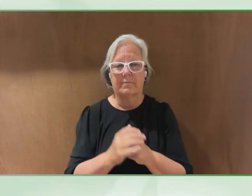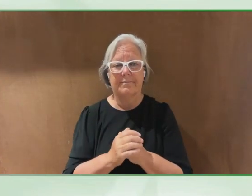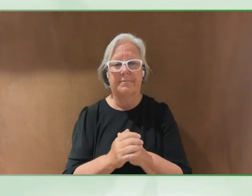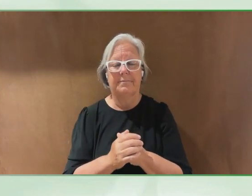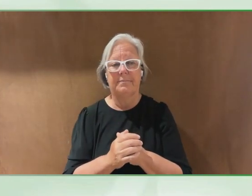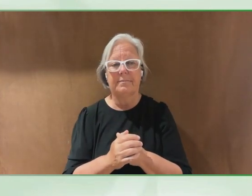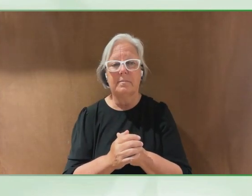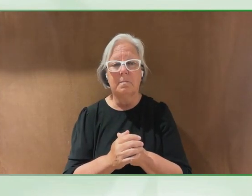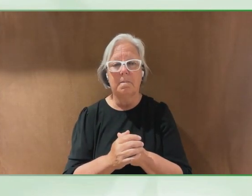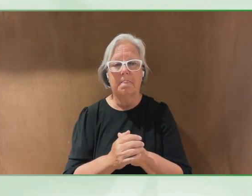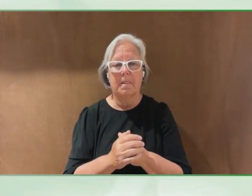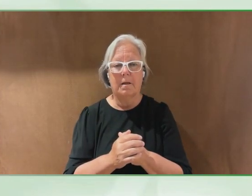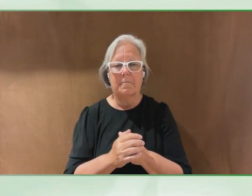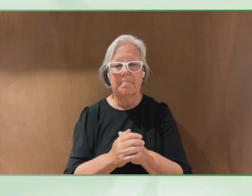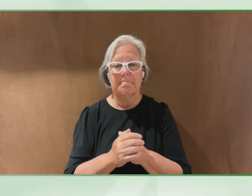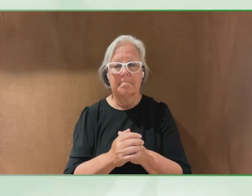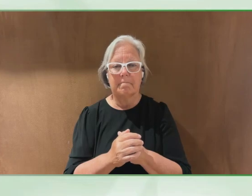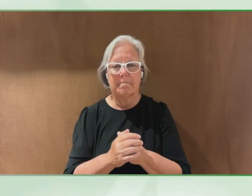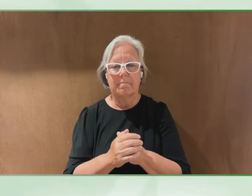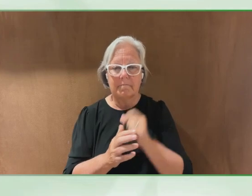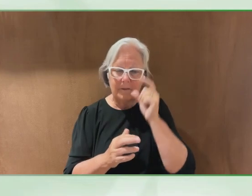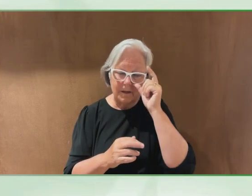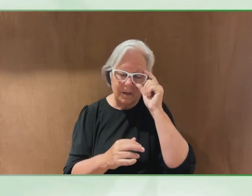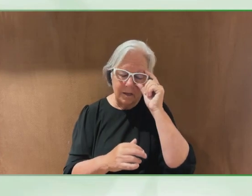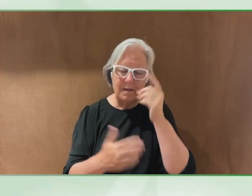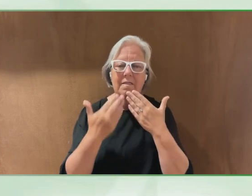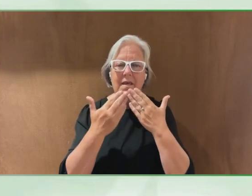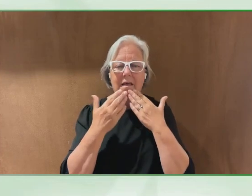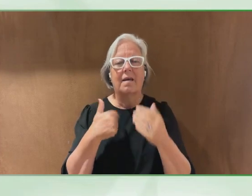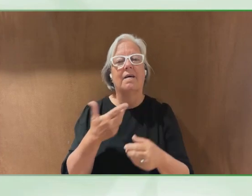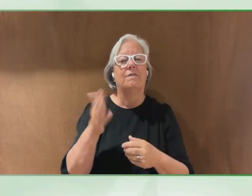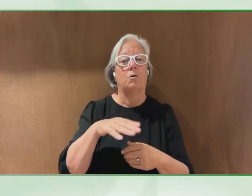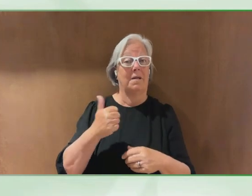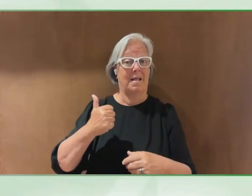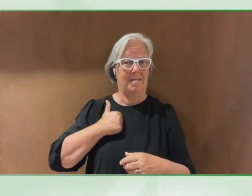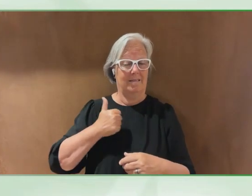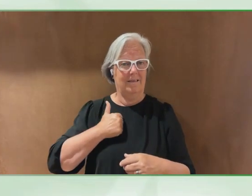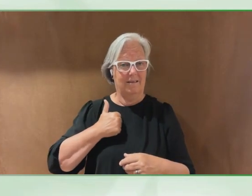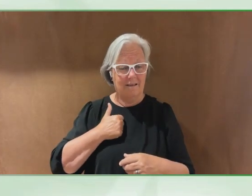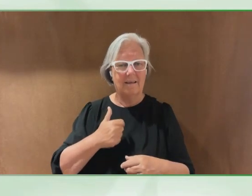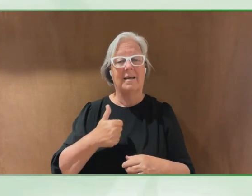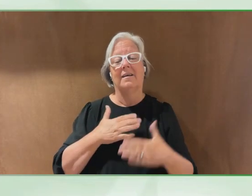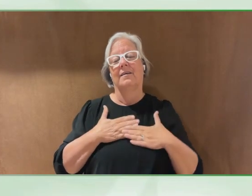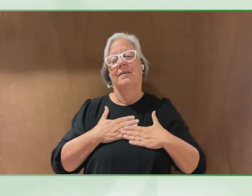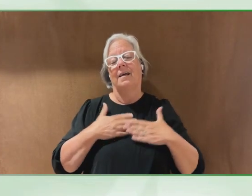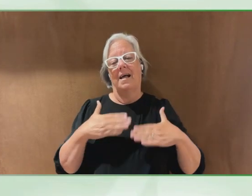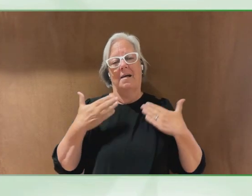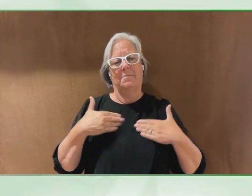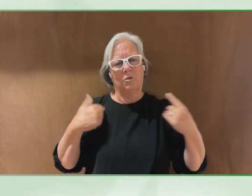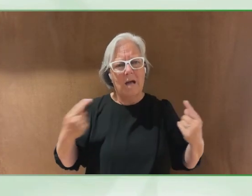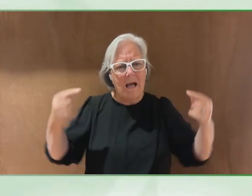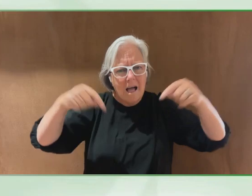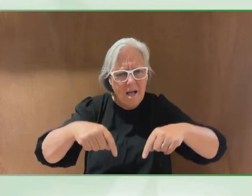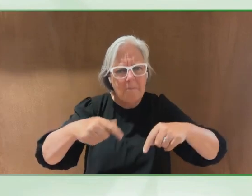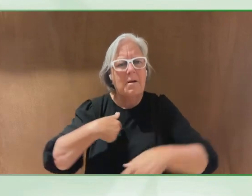Yeah, thank you. My name is Christopher Sutton. I'm from Canada. It's such a pleasure to be here today and listen to all your stories. And